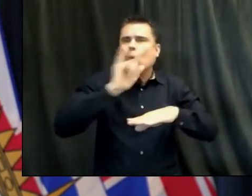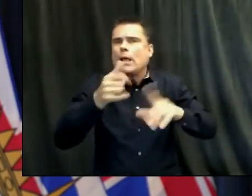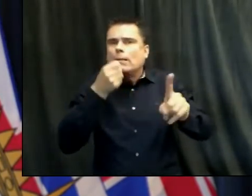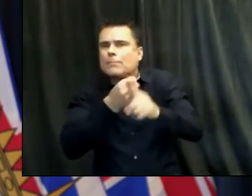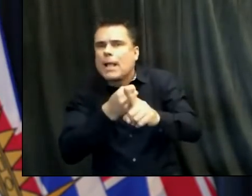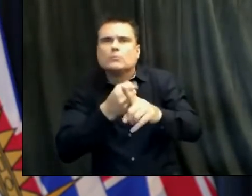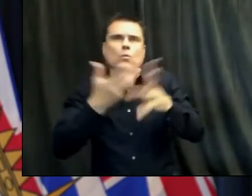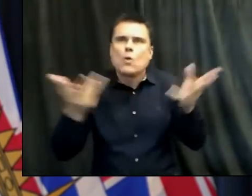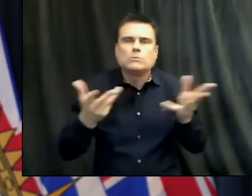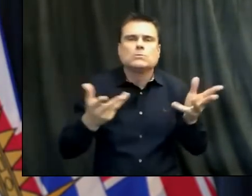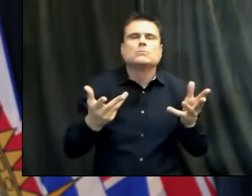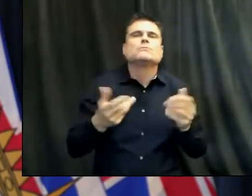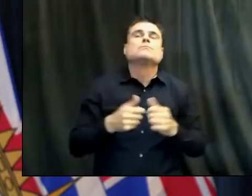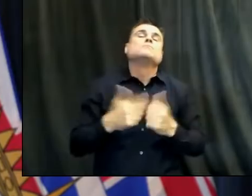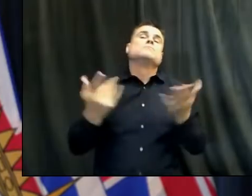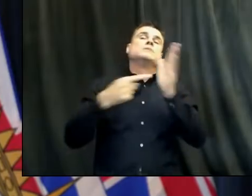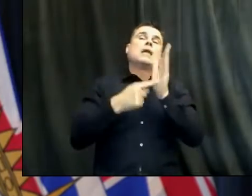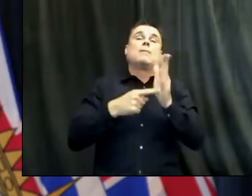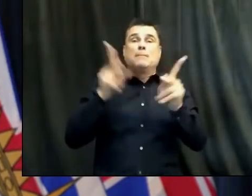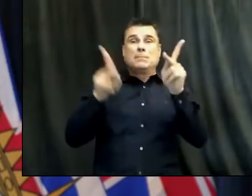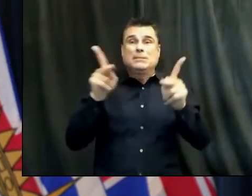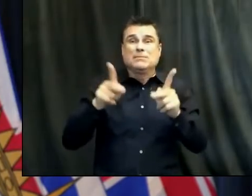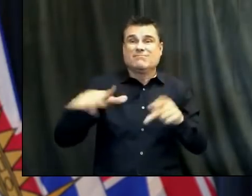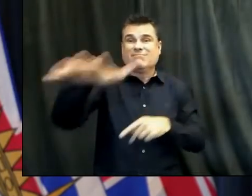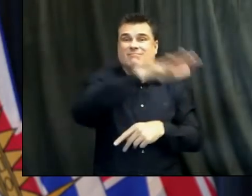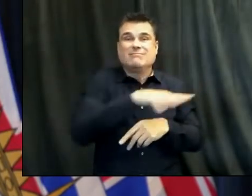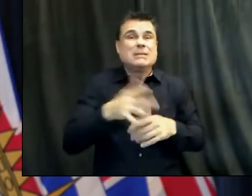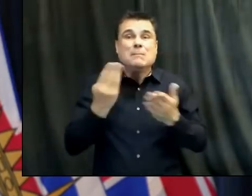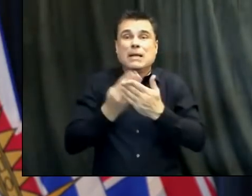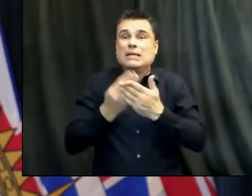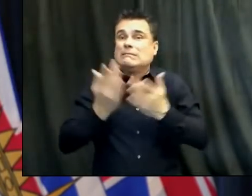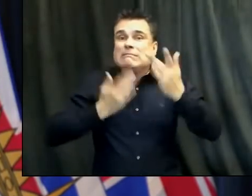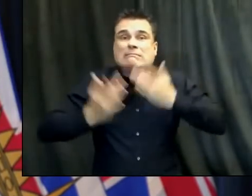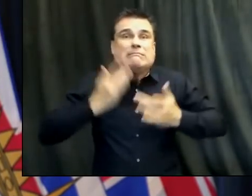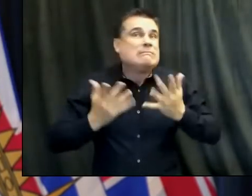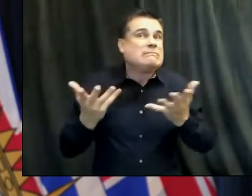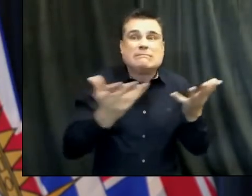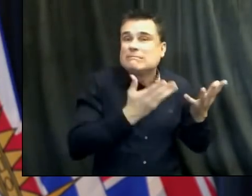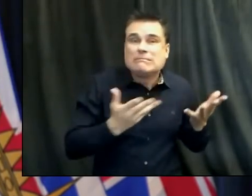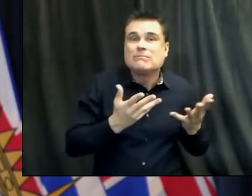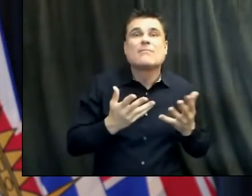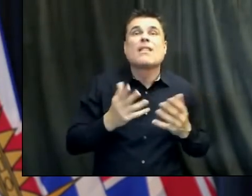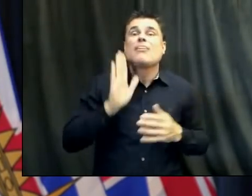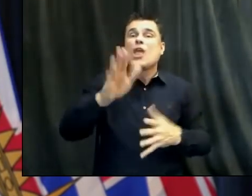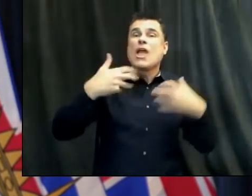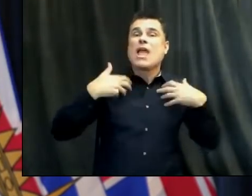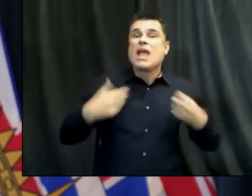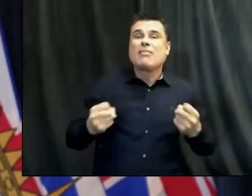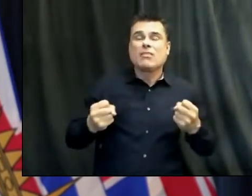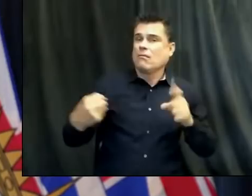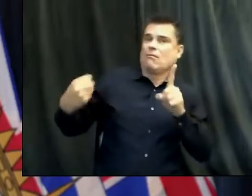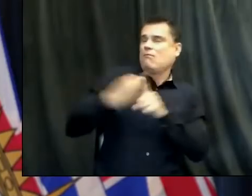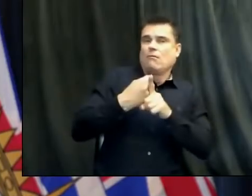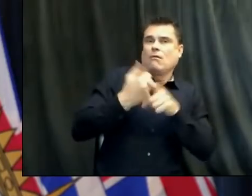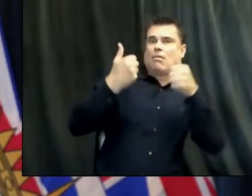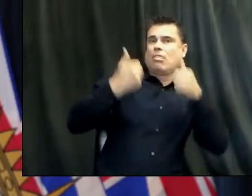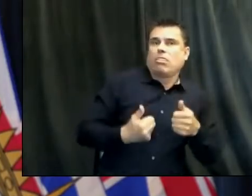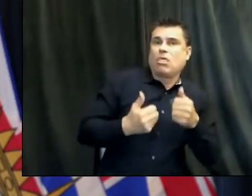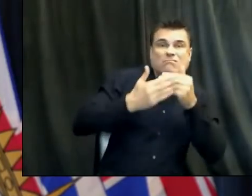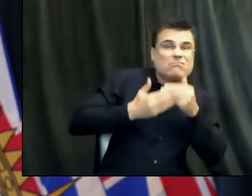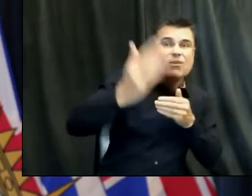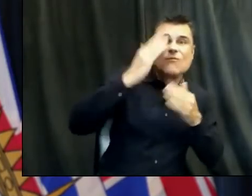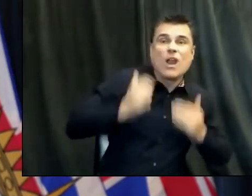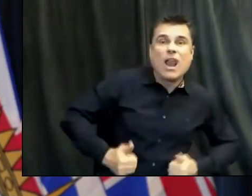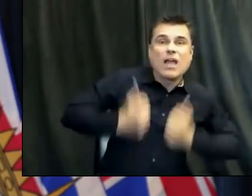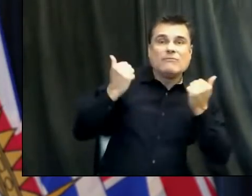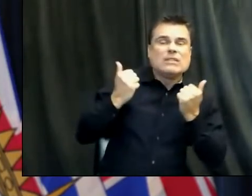for families. So it is important, absolutely, for us to be aware of those issues. And I have had many occasions where